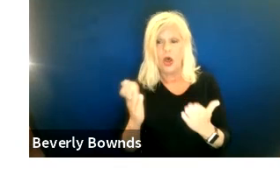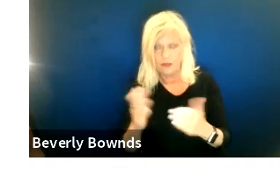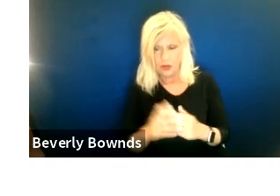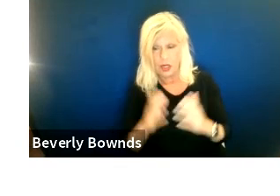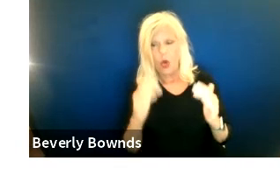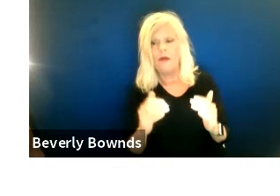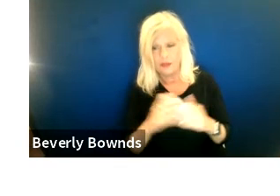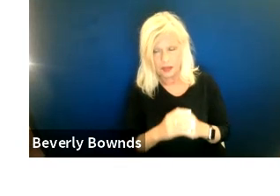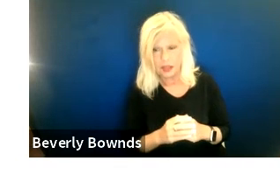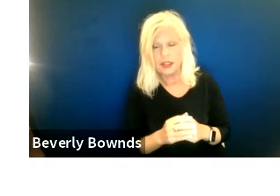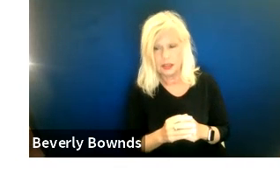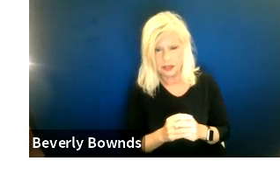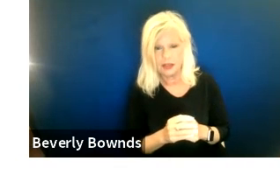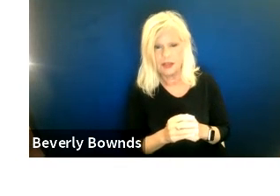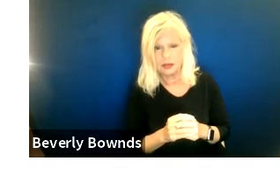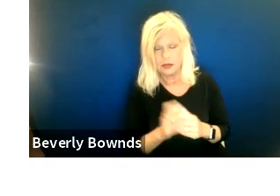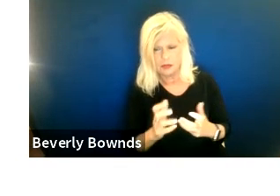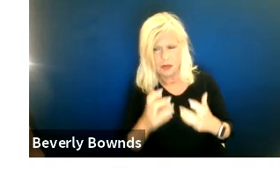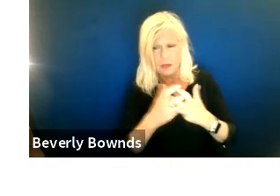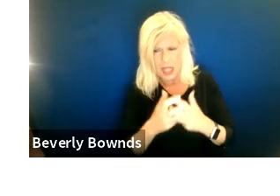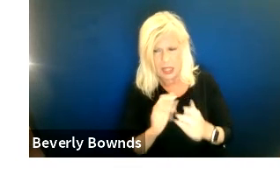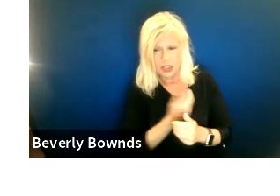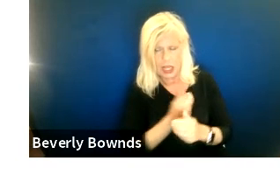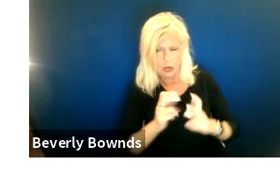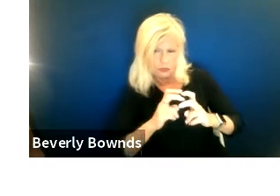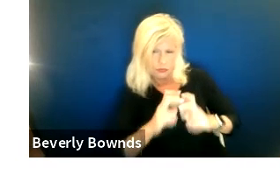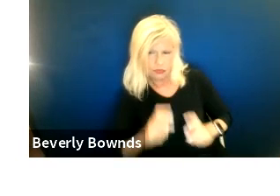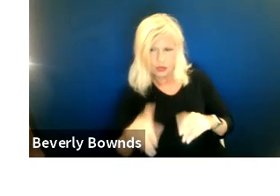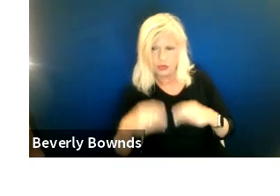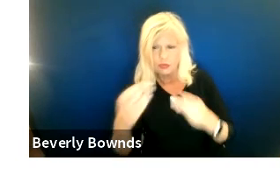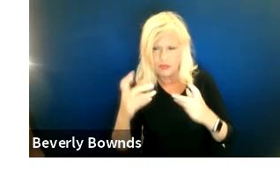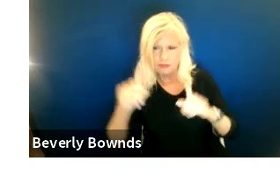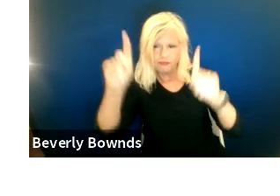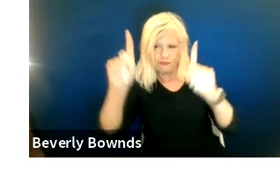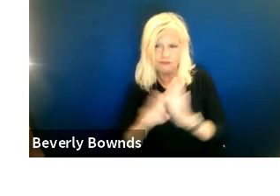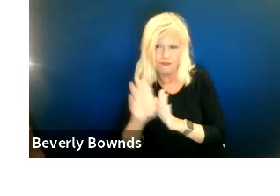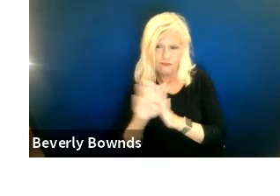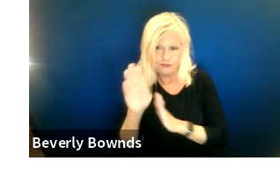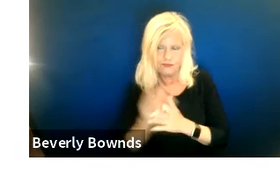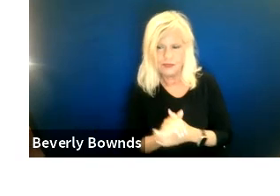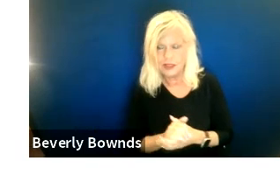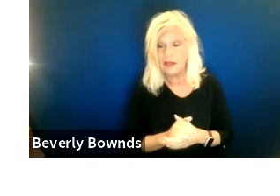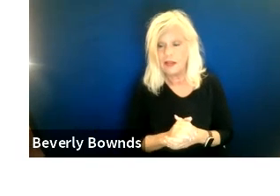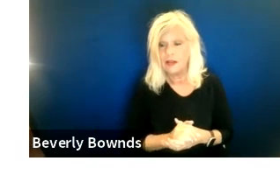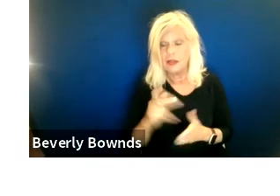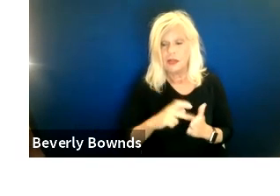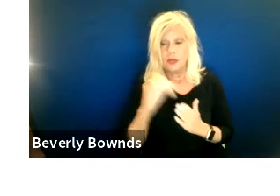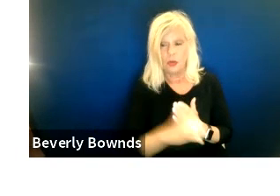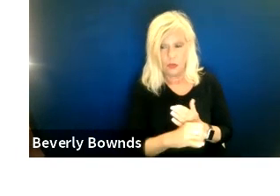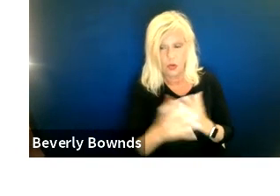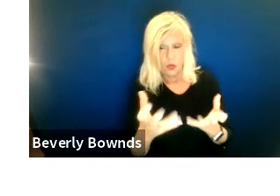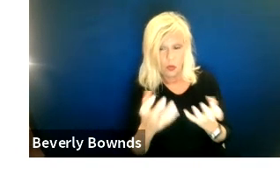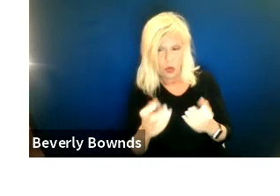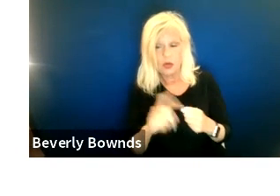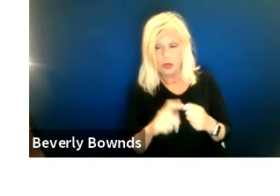be, we'll be able to move towards soon. So that's really where this project we wanted to